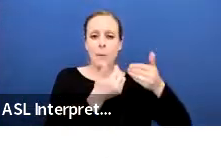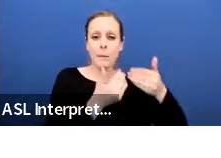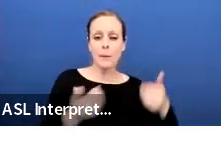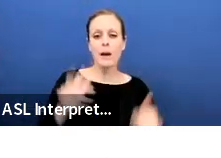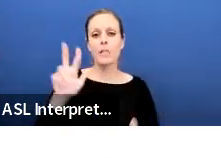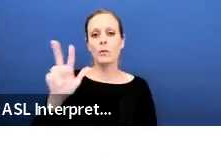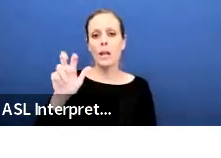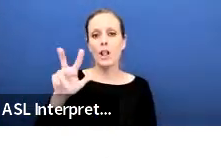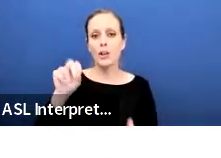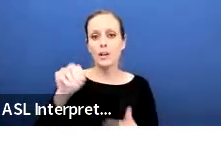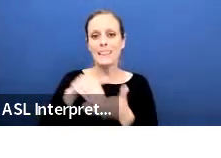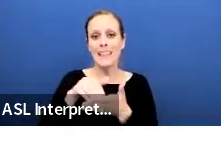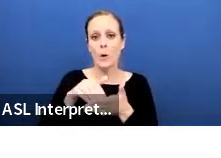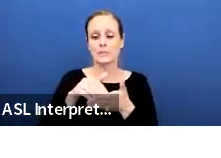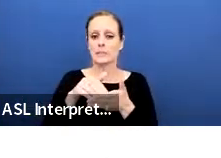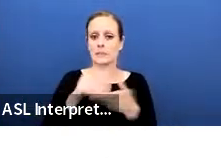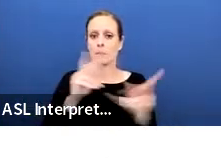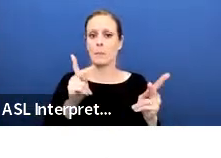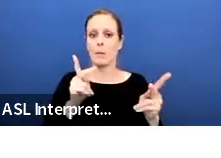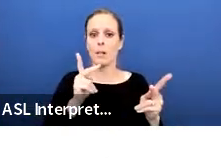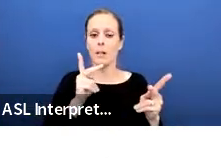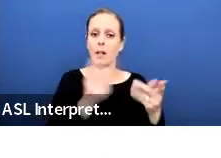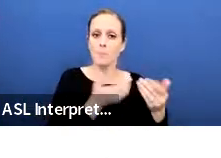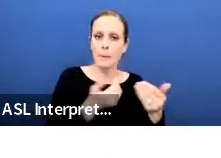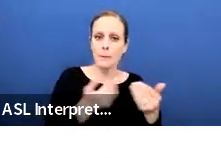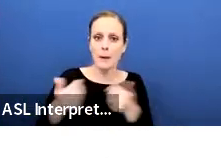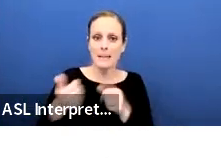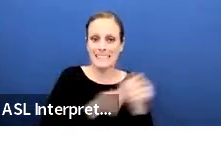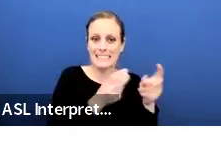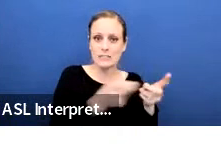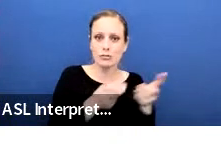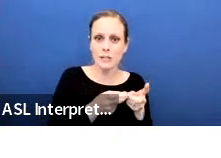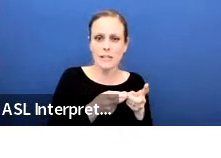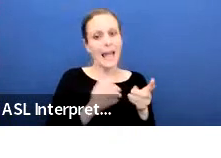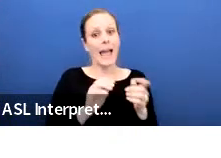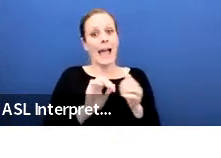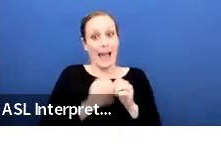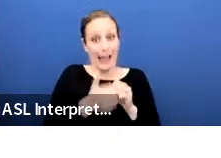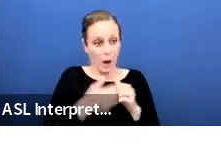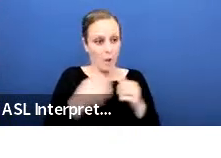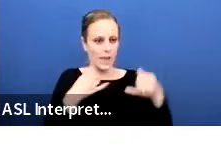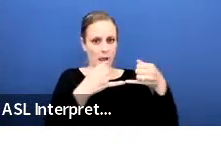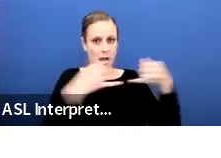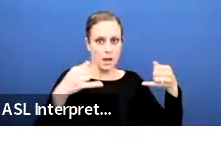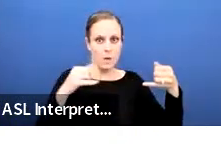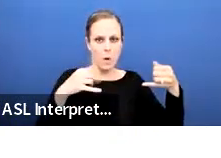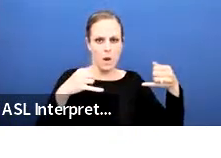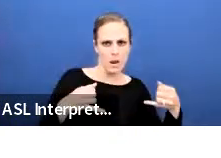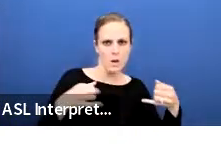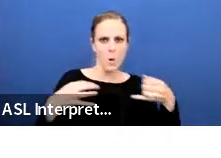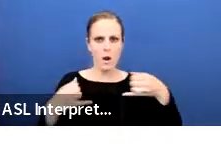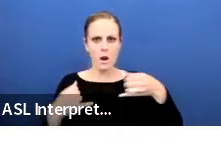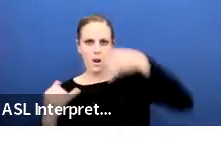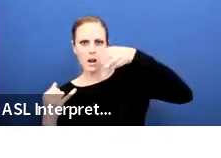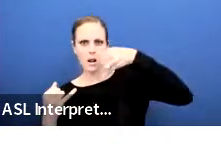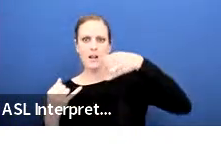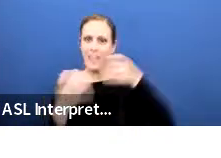people per district, how those districts are drawn is pretty important, because